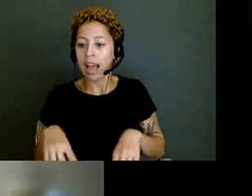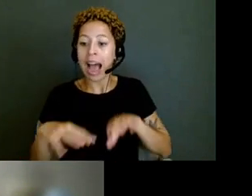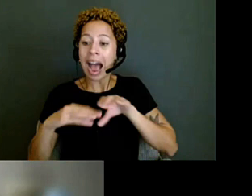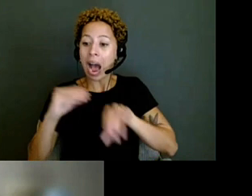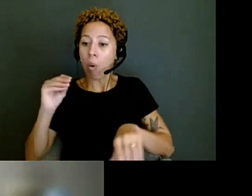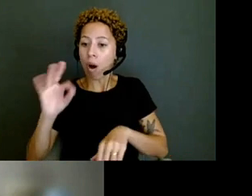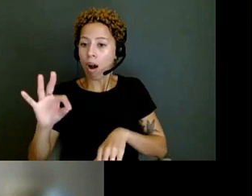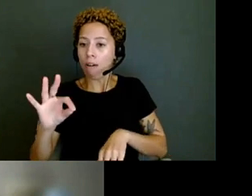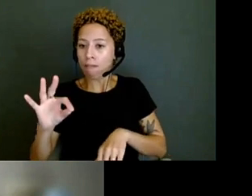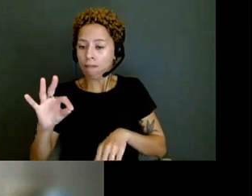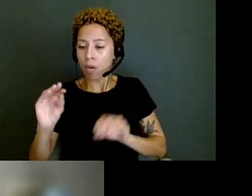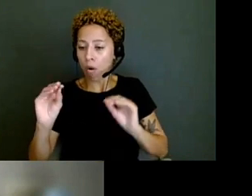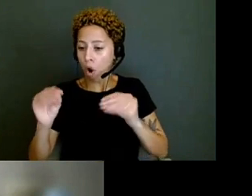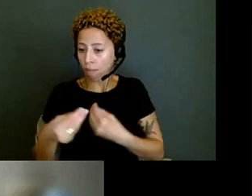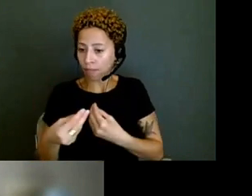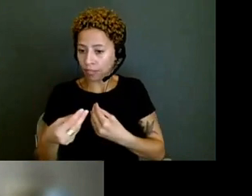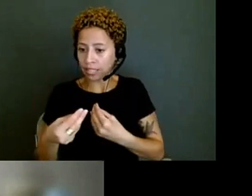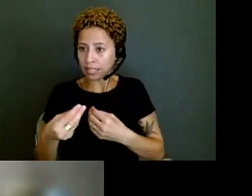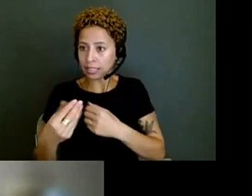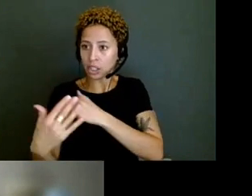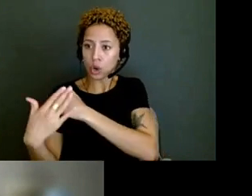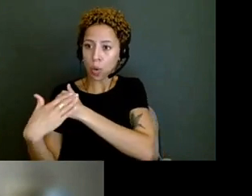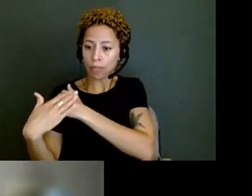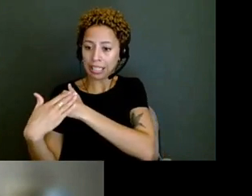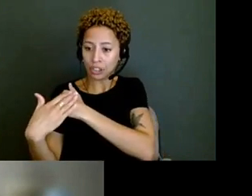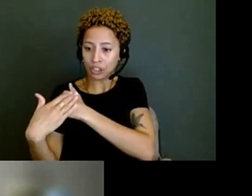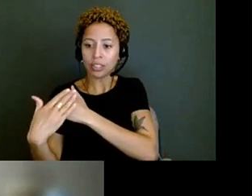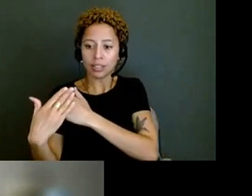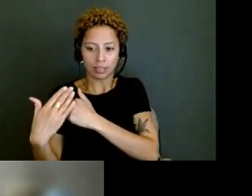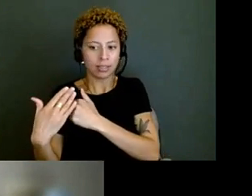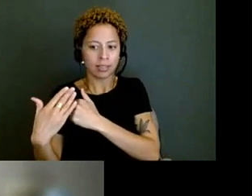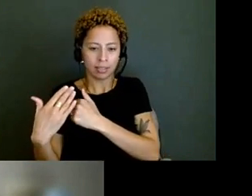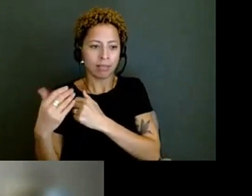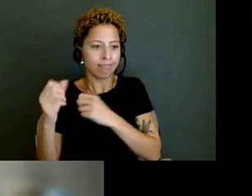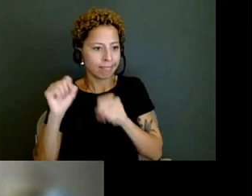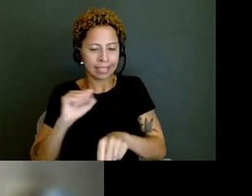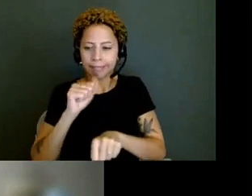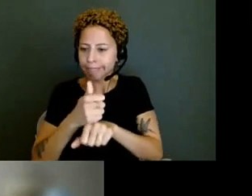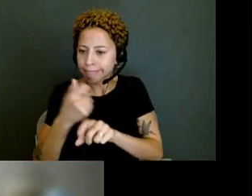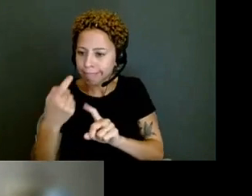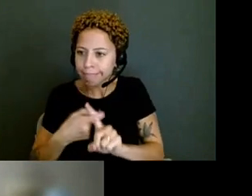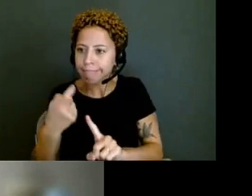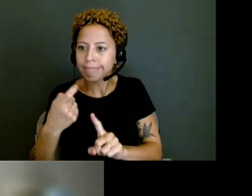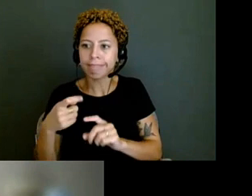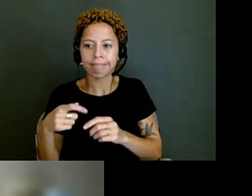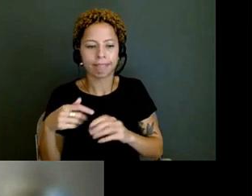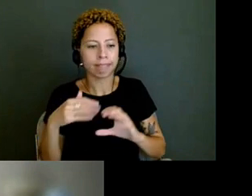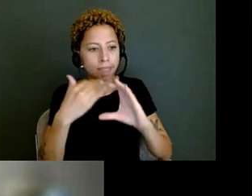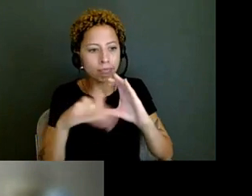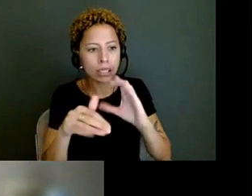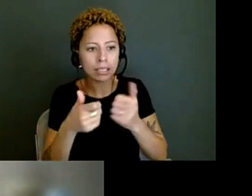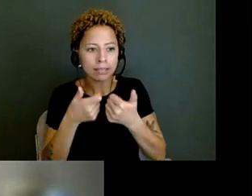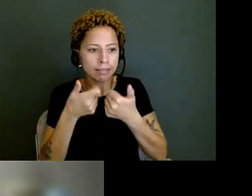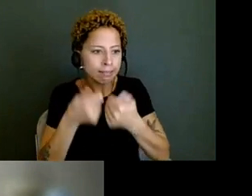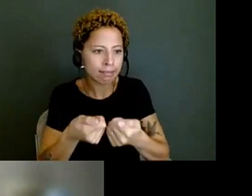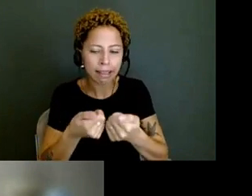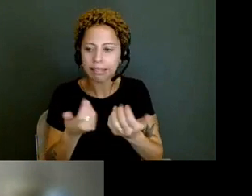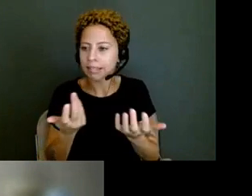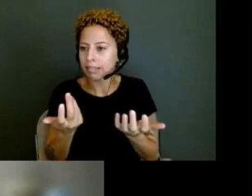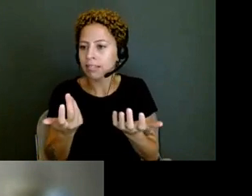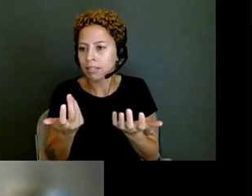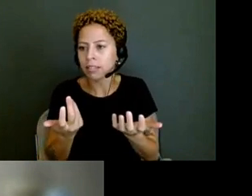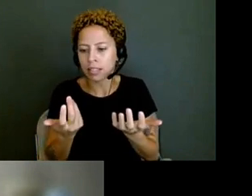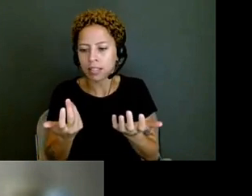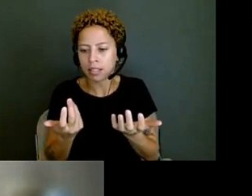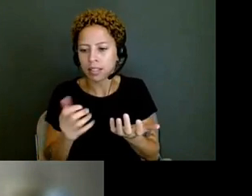So we can send notifications of new messages to emails, by text, by desktop. So this is where we're talking